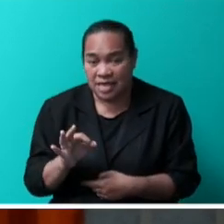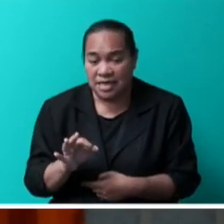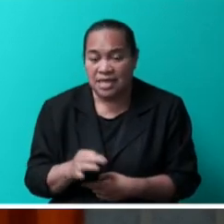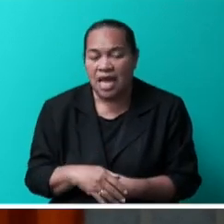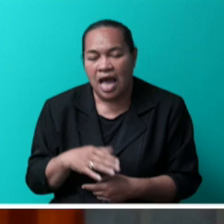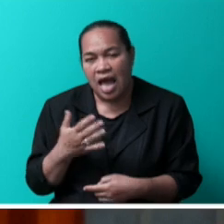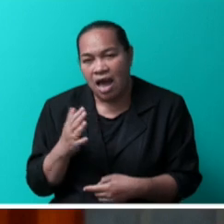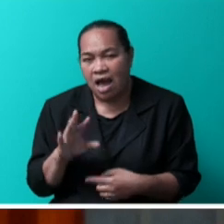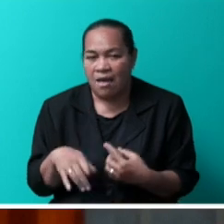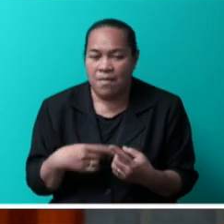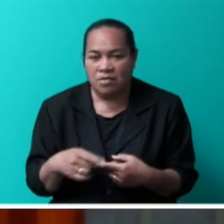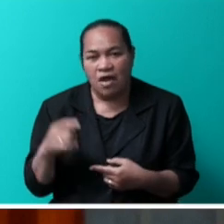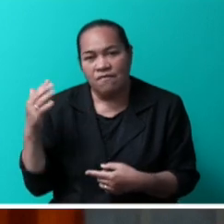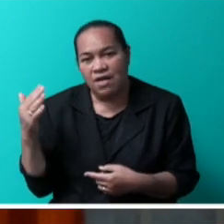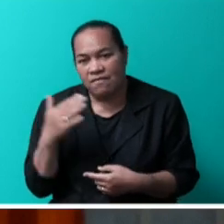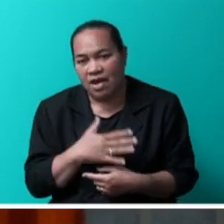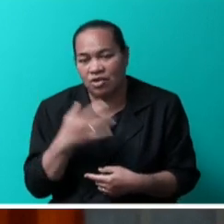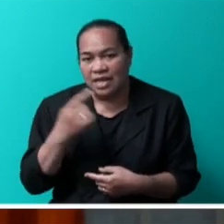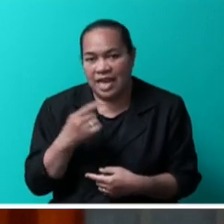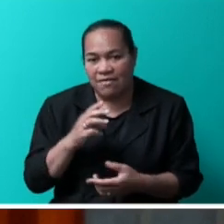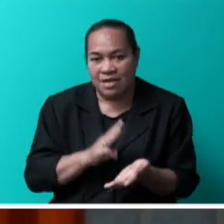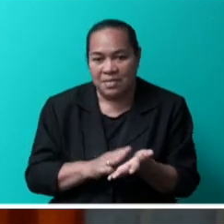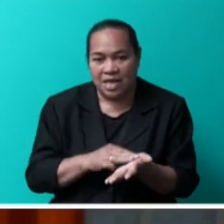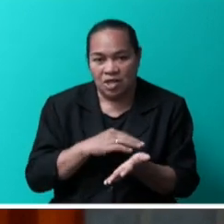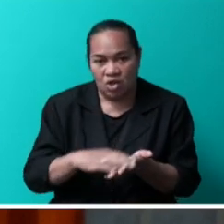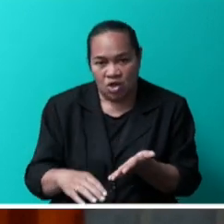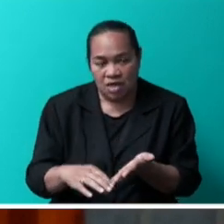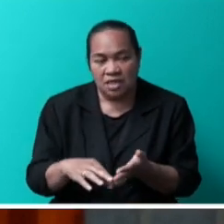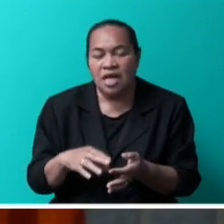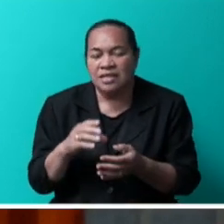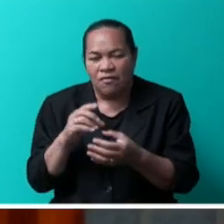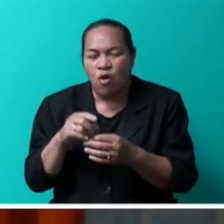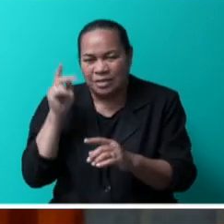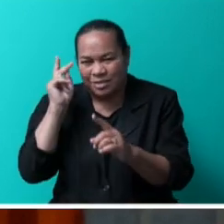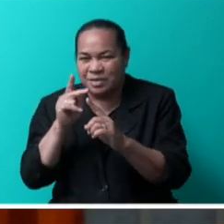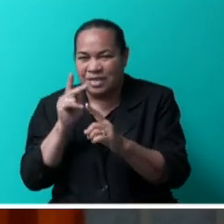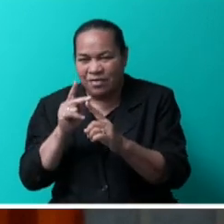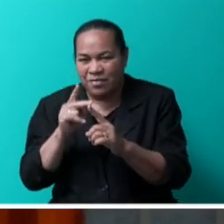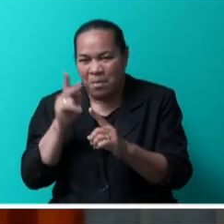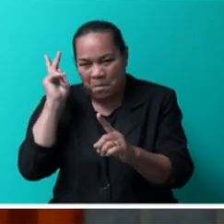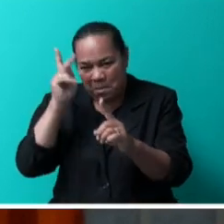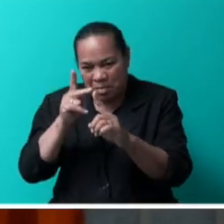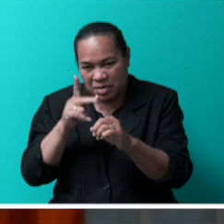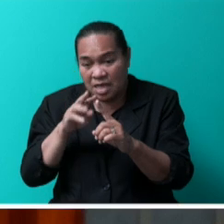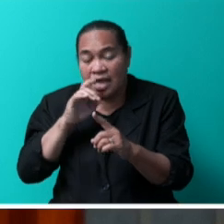around 511 million, are kept for specific purposes and may also be used when